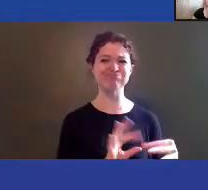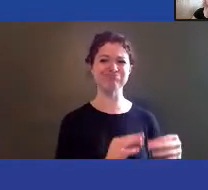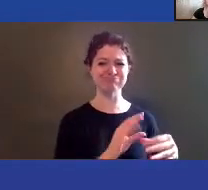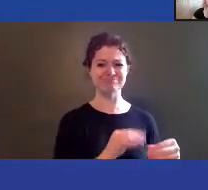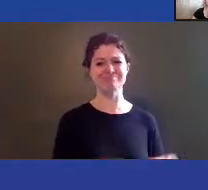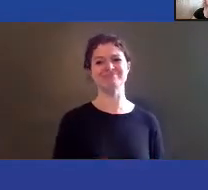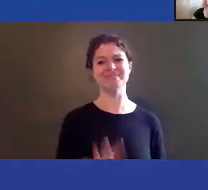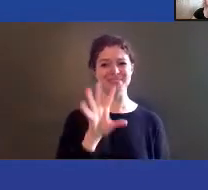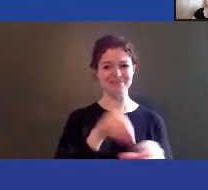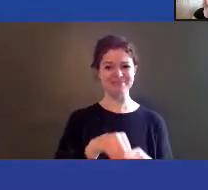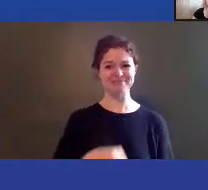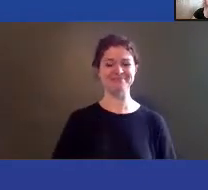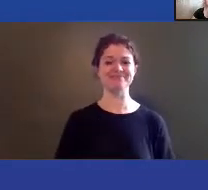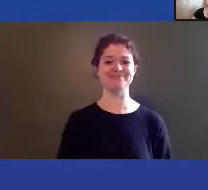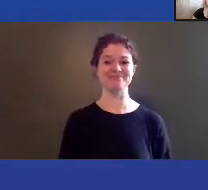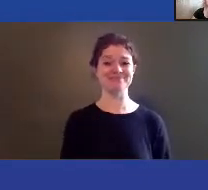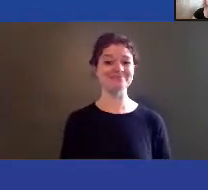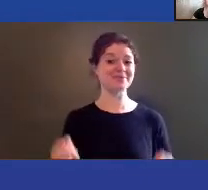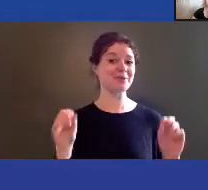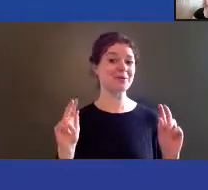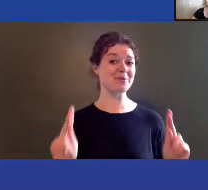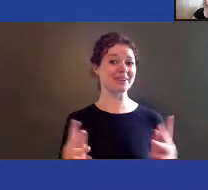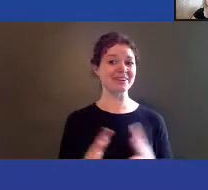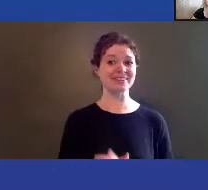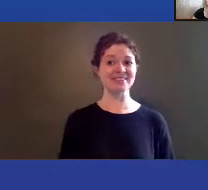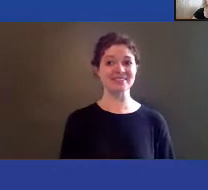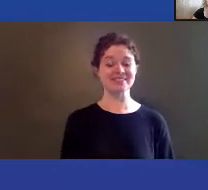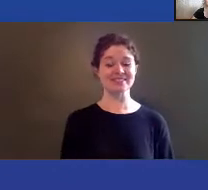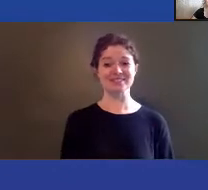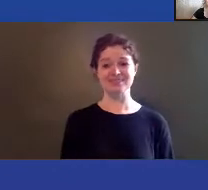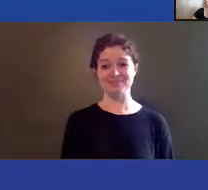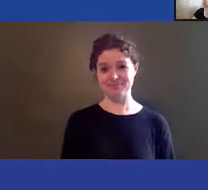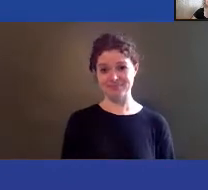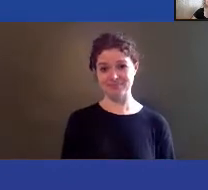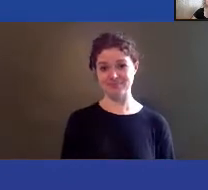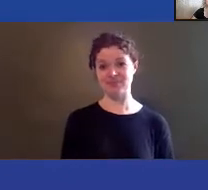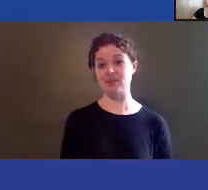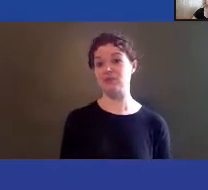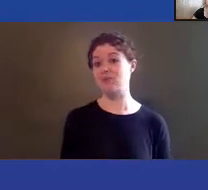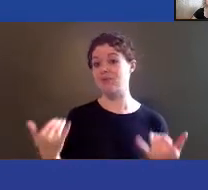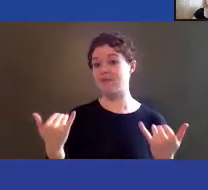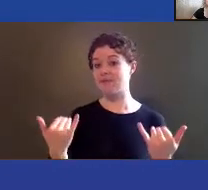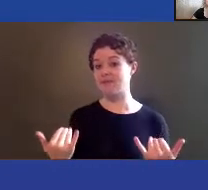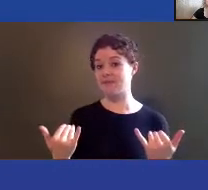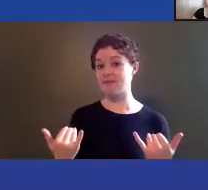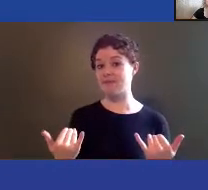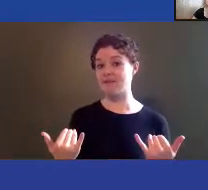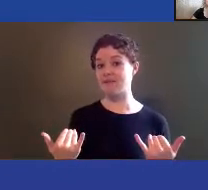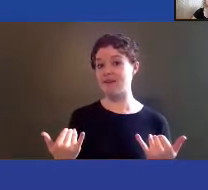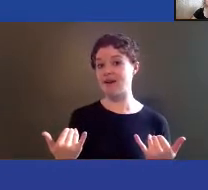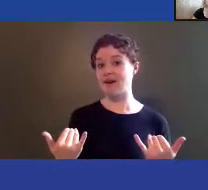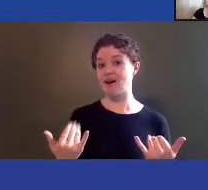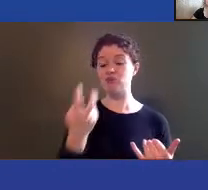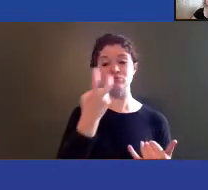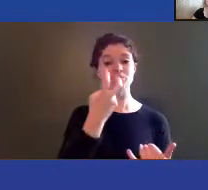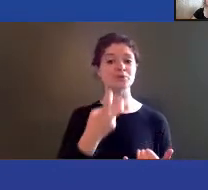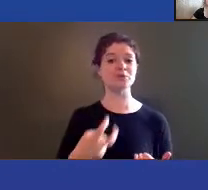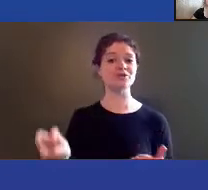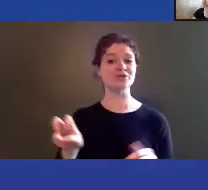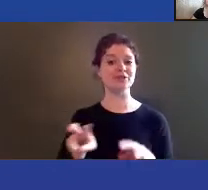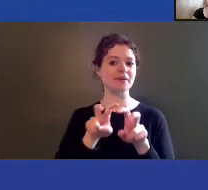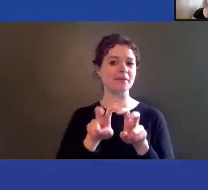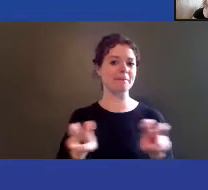All right, let's see. So this brings us into the panel portion of our